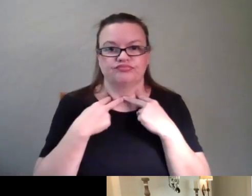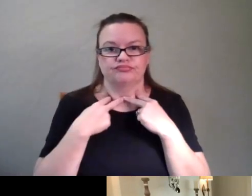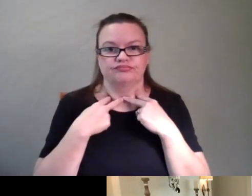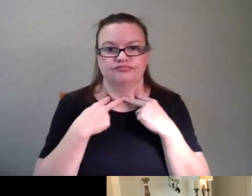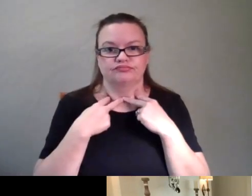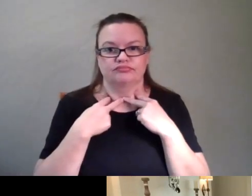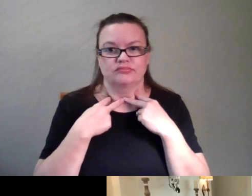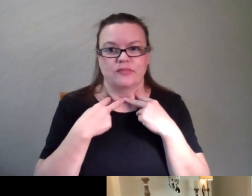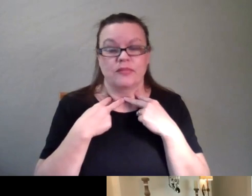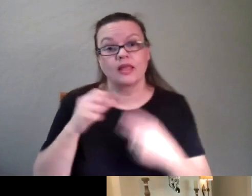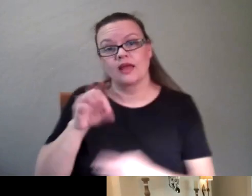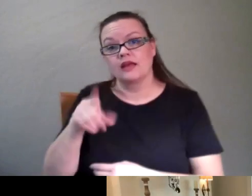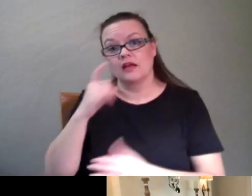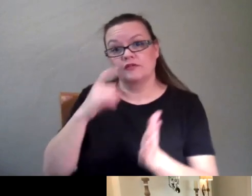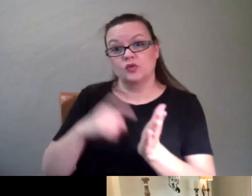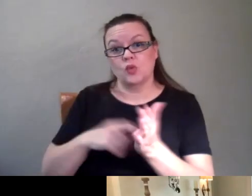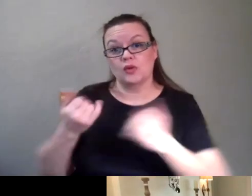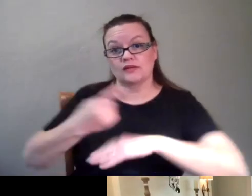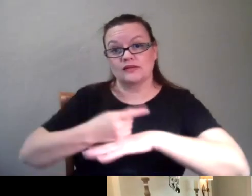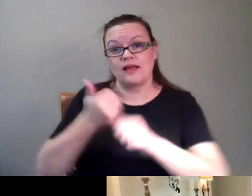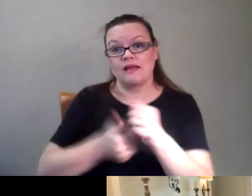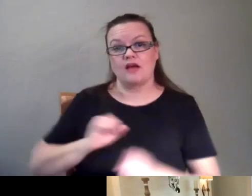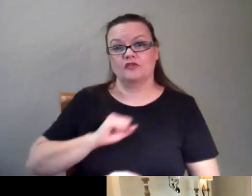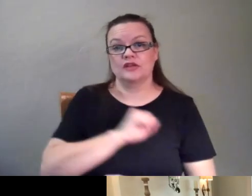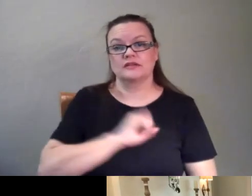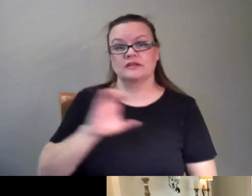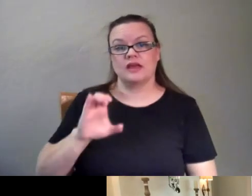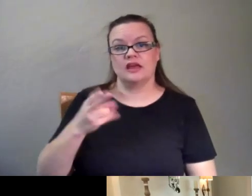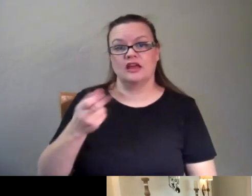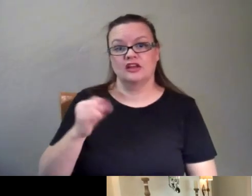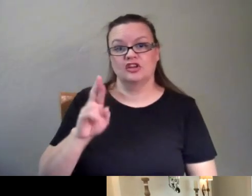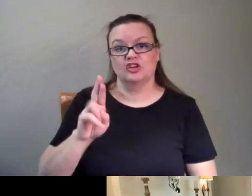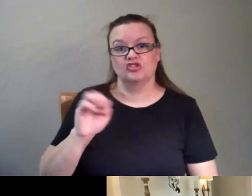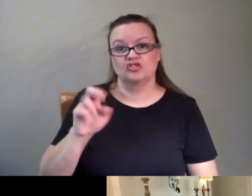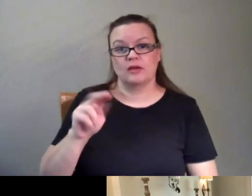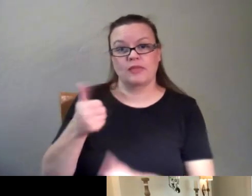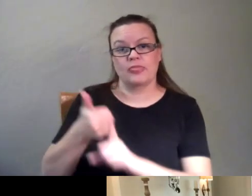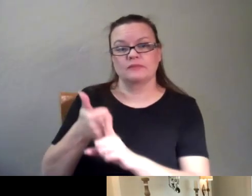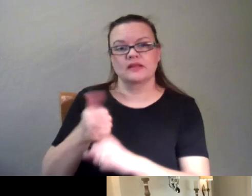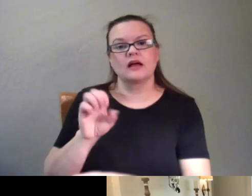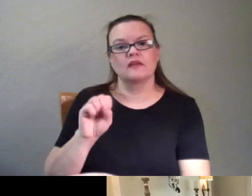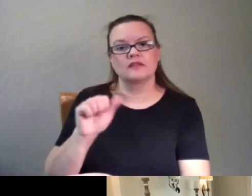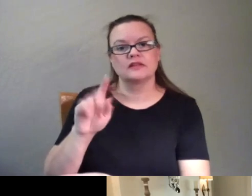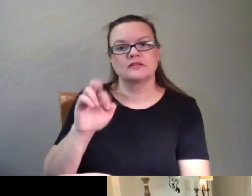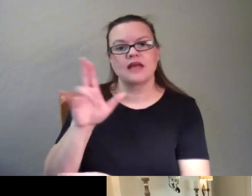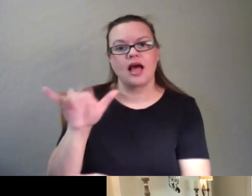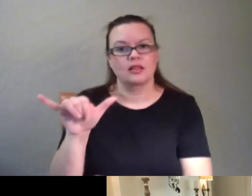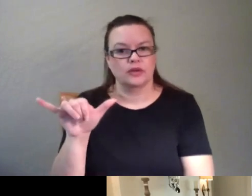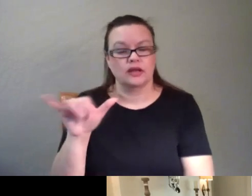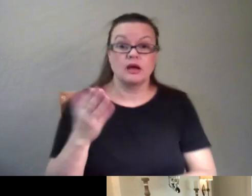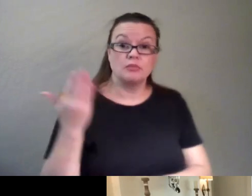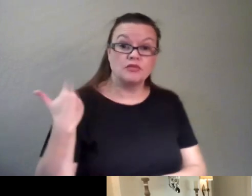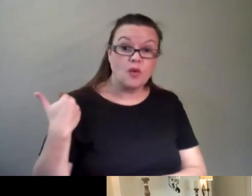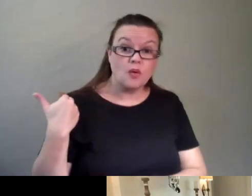every state chairman is on a salary, where before it was people that stepped up that were willing to kind of give to the